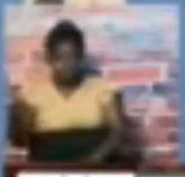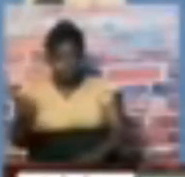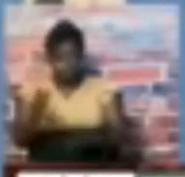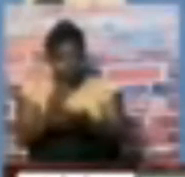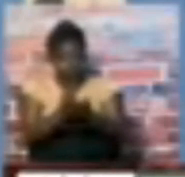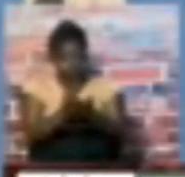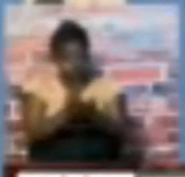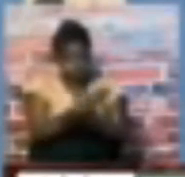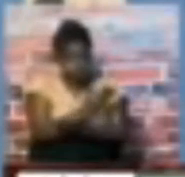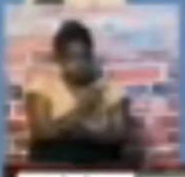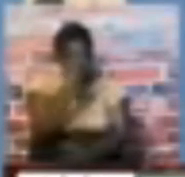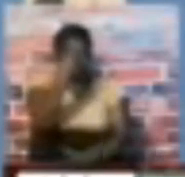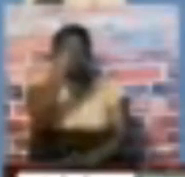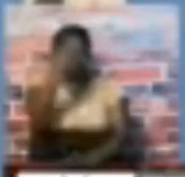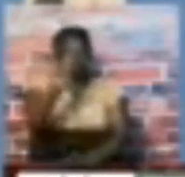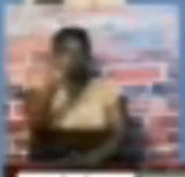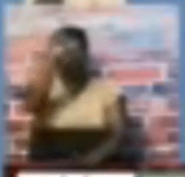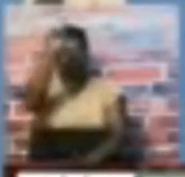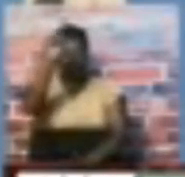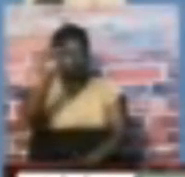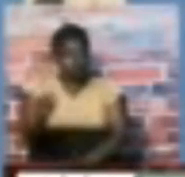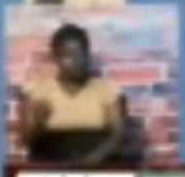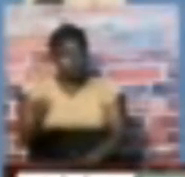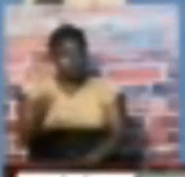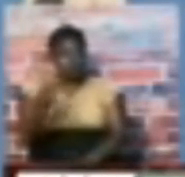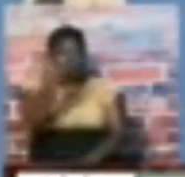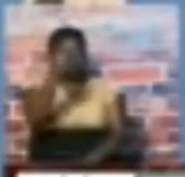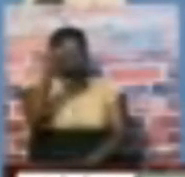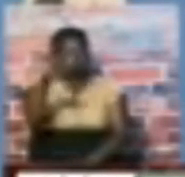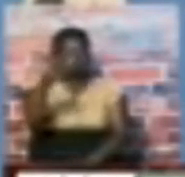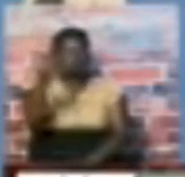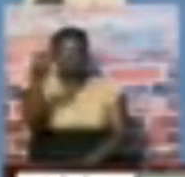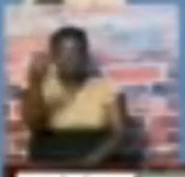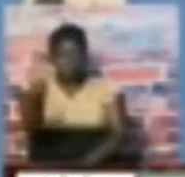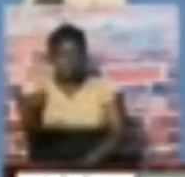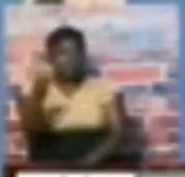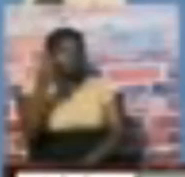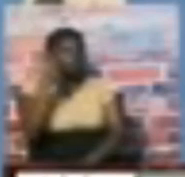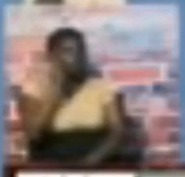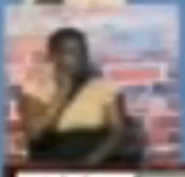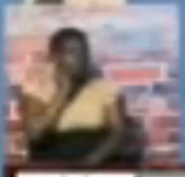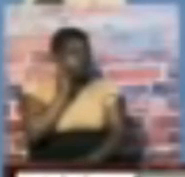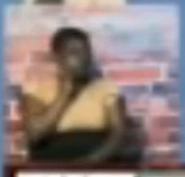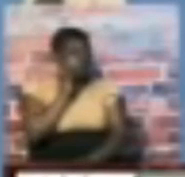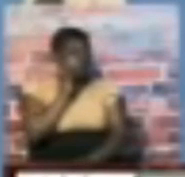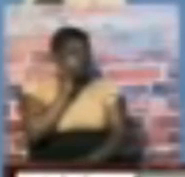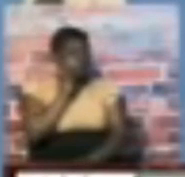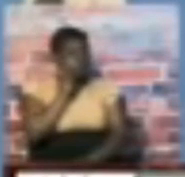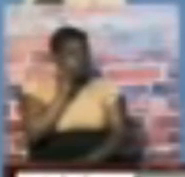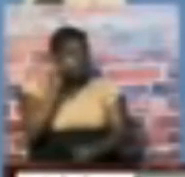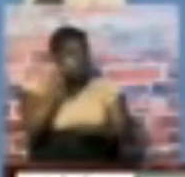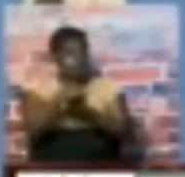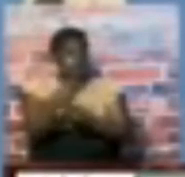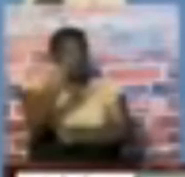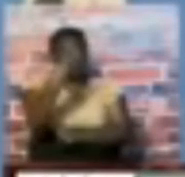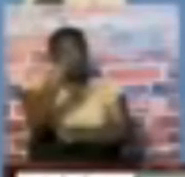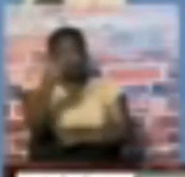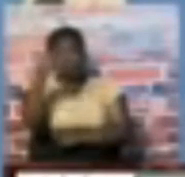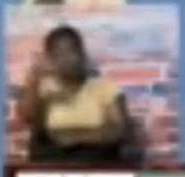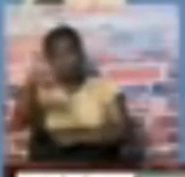which is 20% of that 3.6. And that leaves, I think,